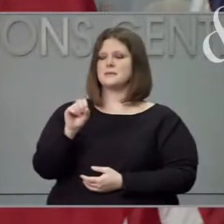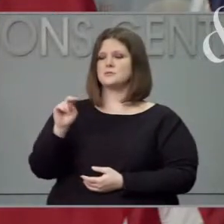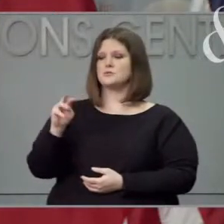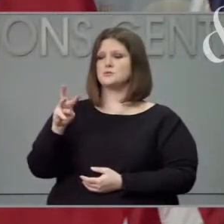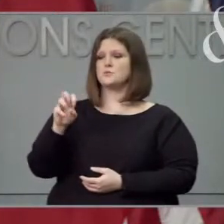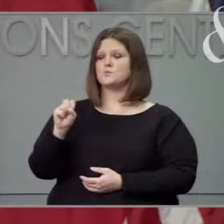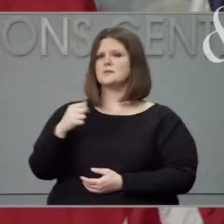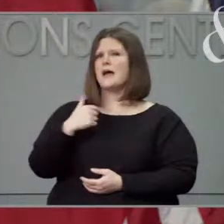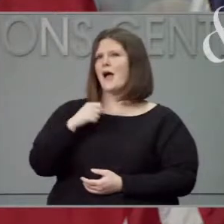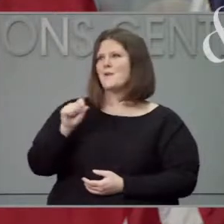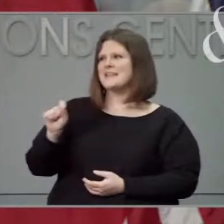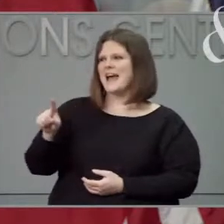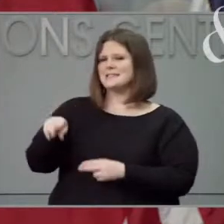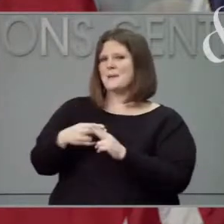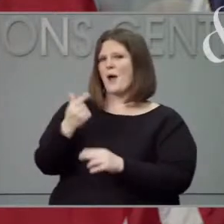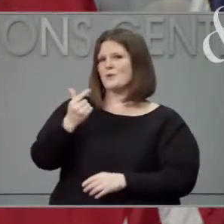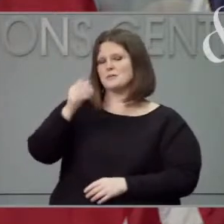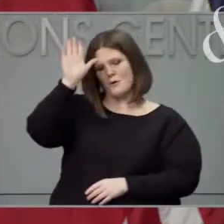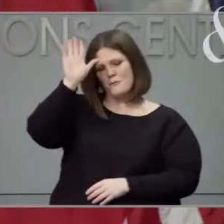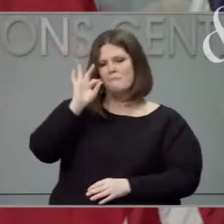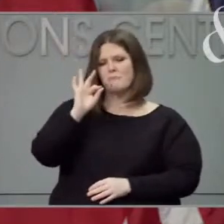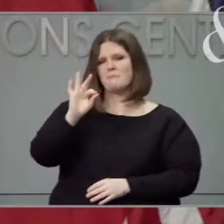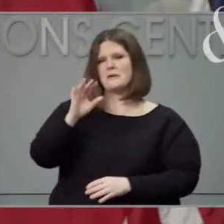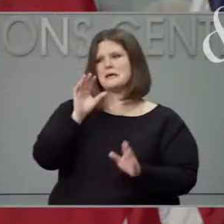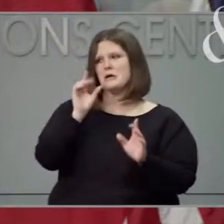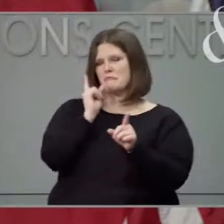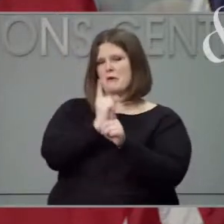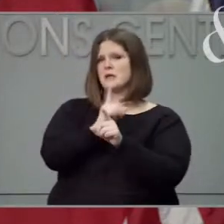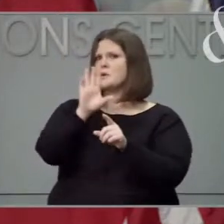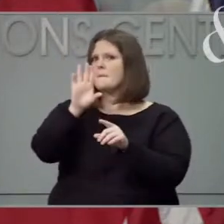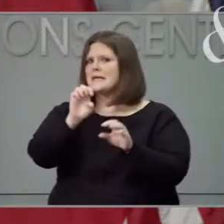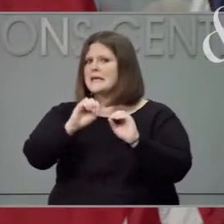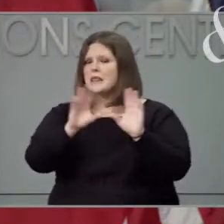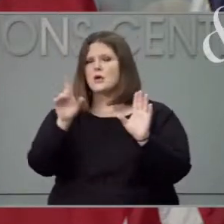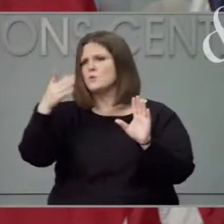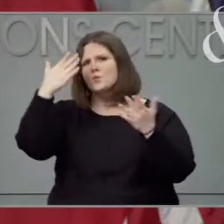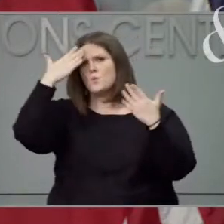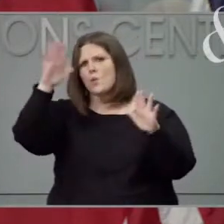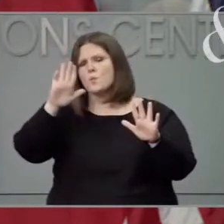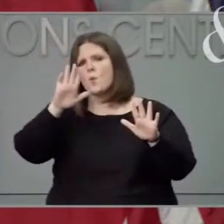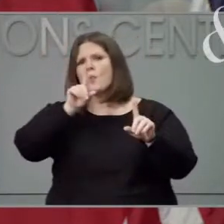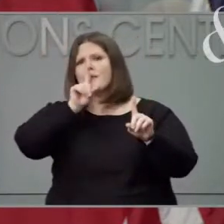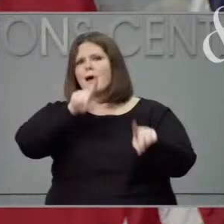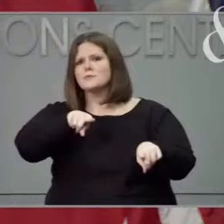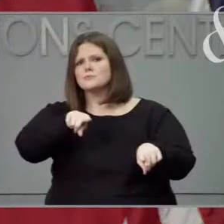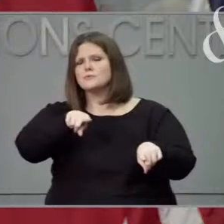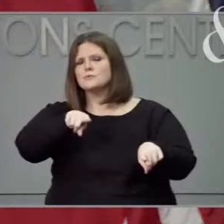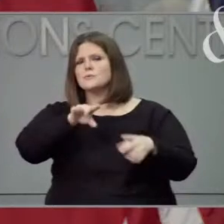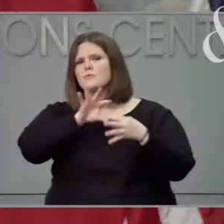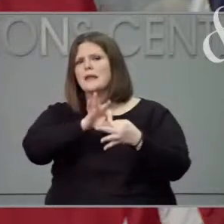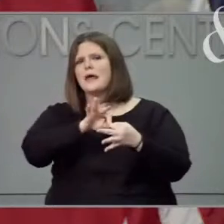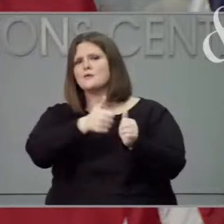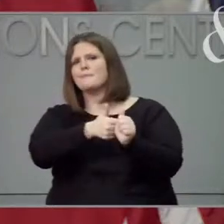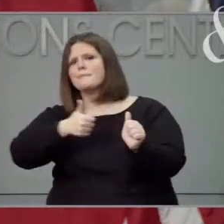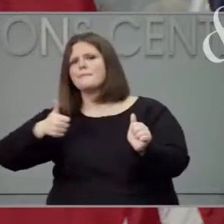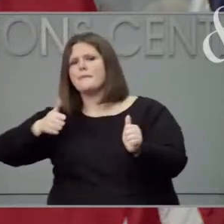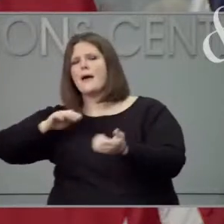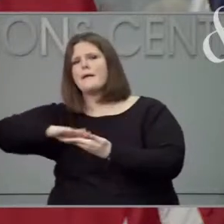I was asking about Greensboro. So just to be clear, you all don't have information on that backlog at the time, right? Or at this